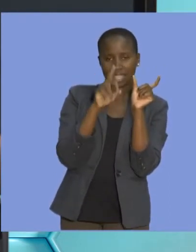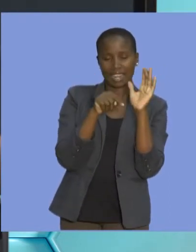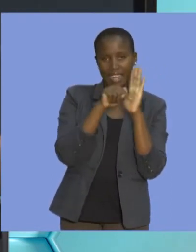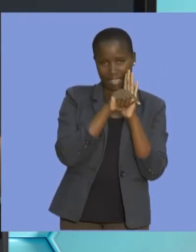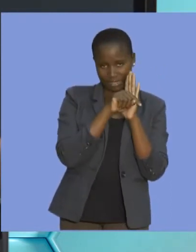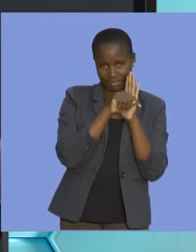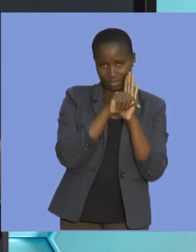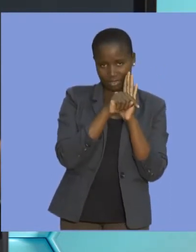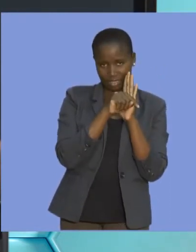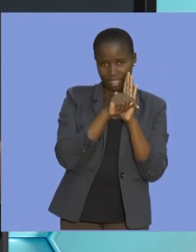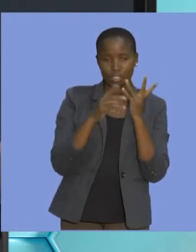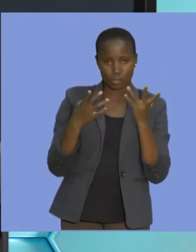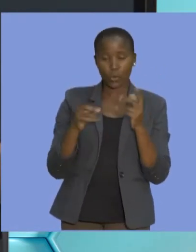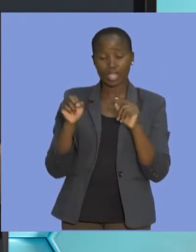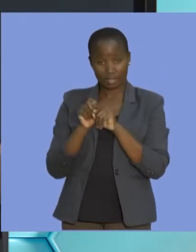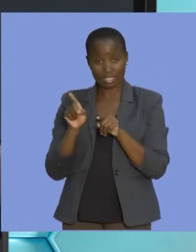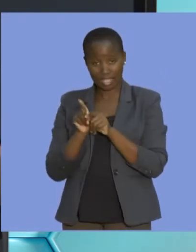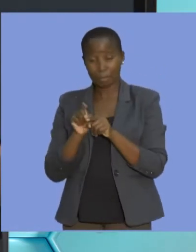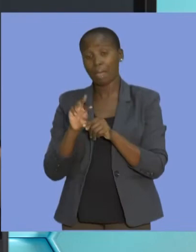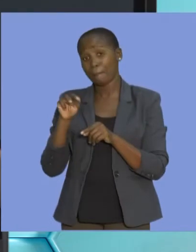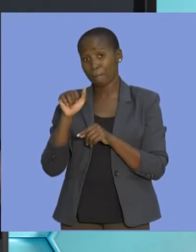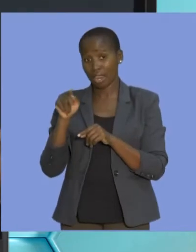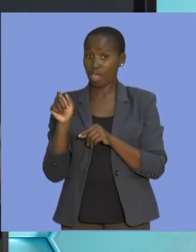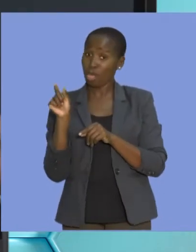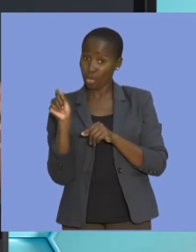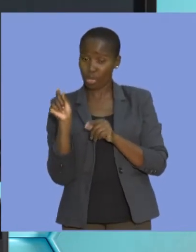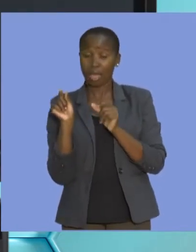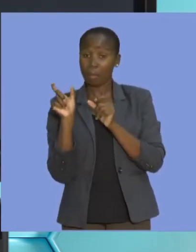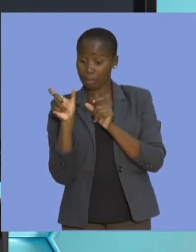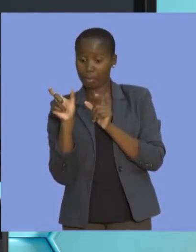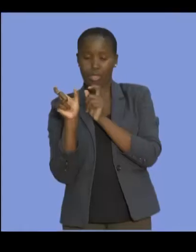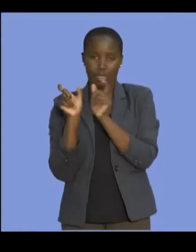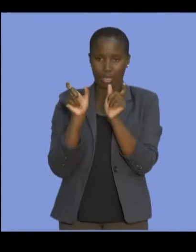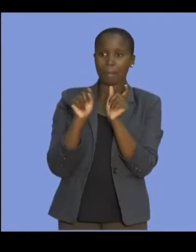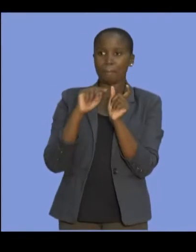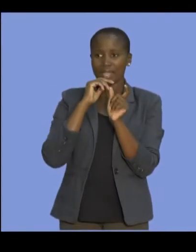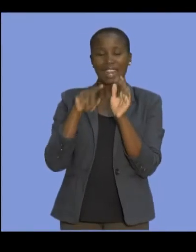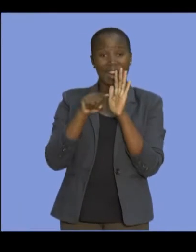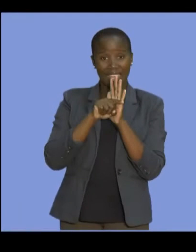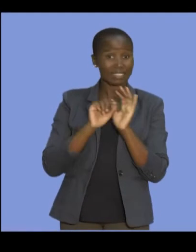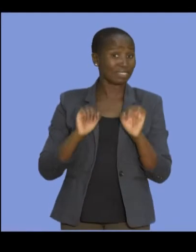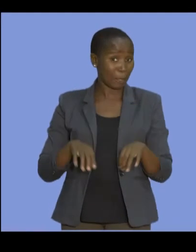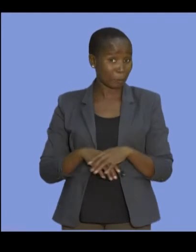skewed. Good. Makes sense? Super.